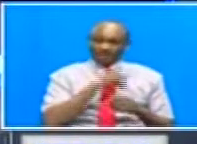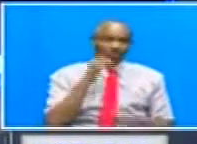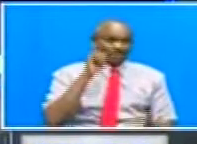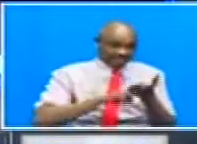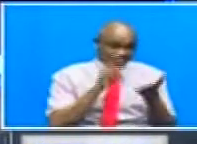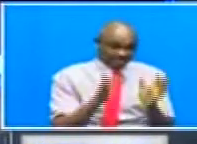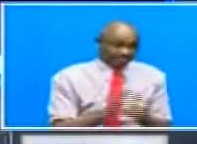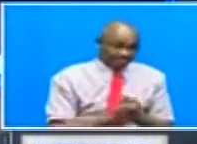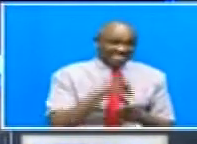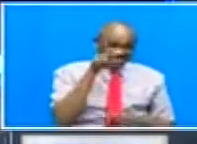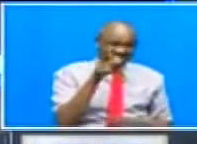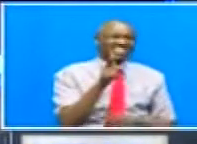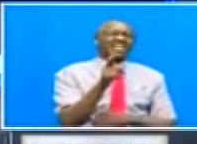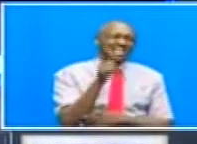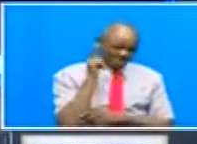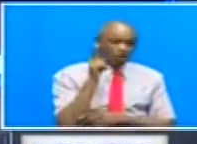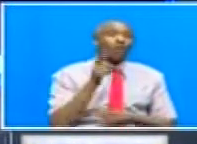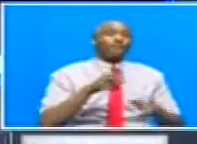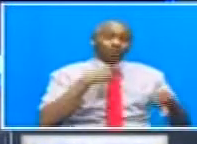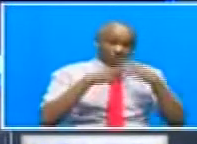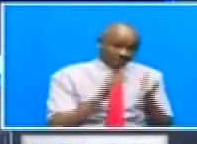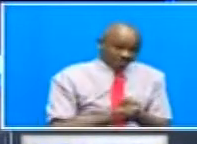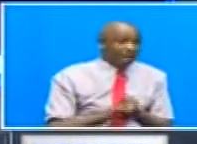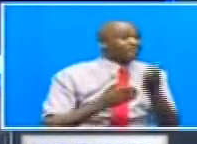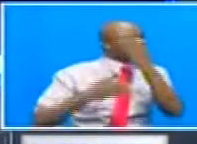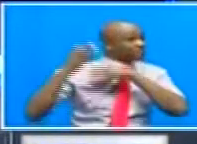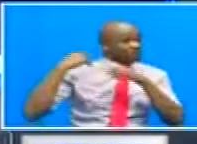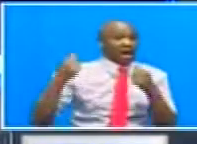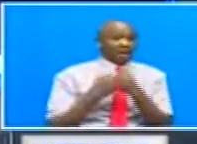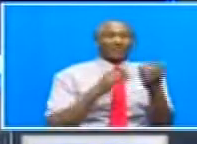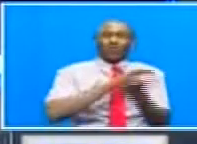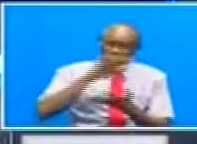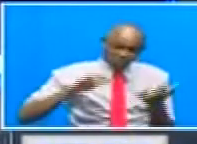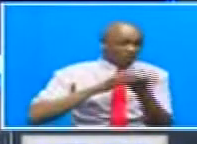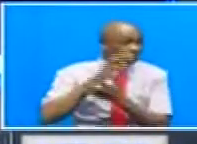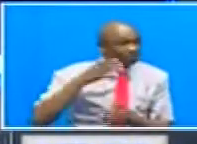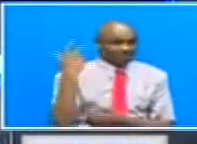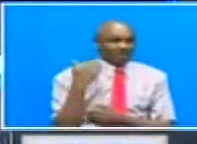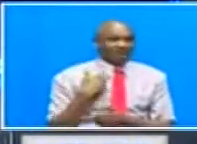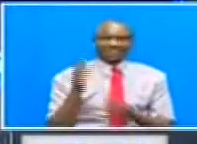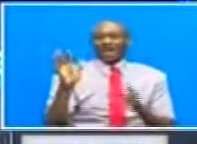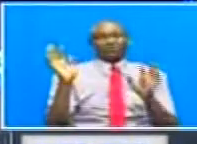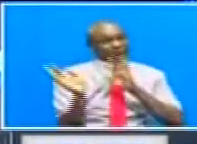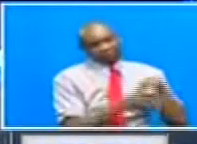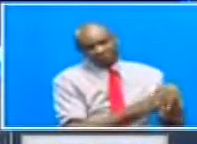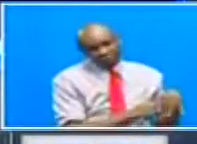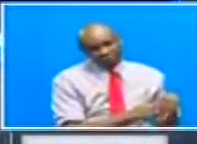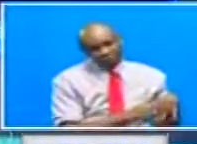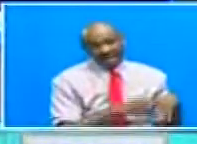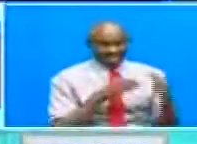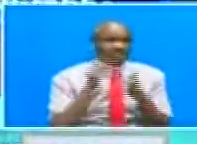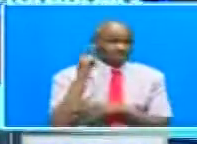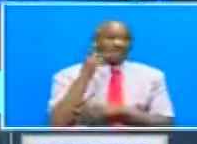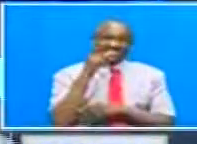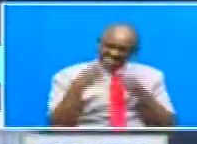register. That is the legal process. Whatever used to happen and that used to create confusions is totally unnecessary and illegal.